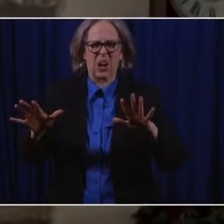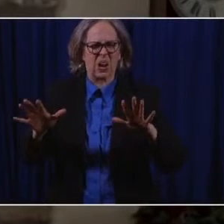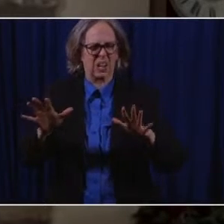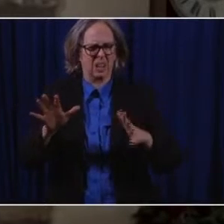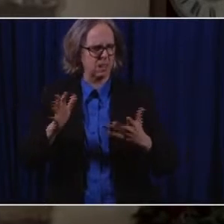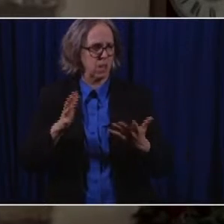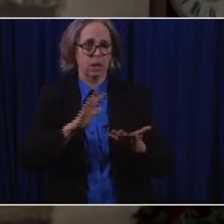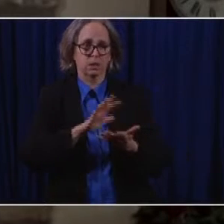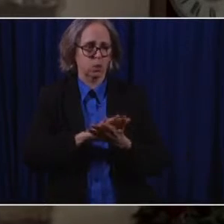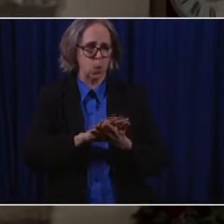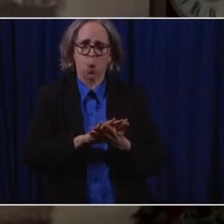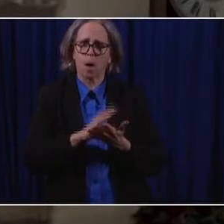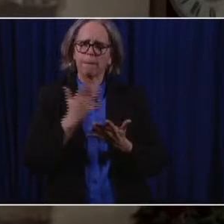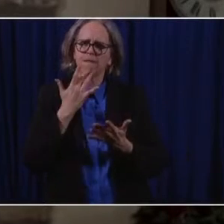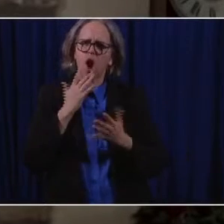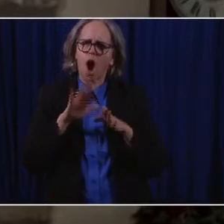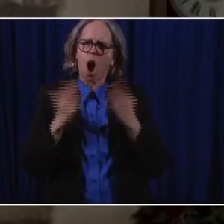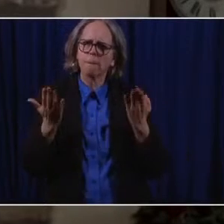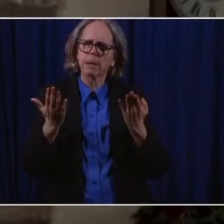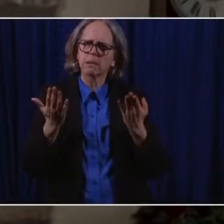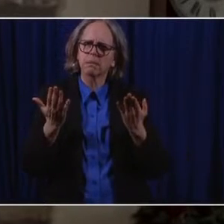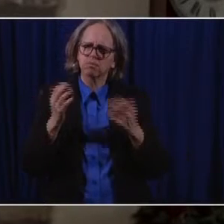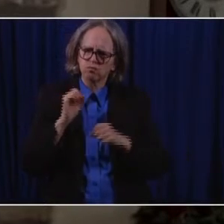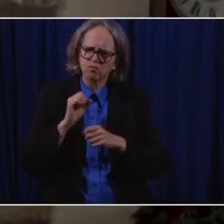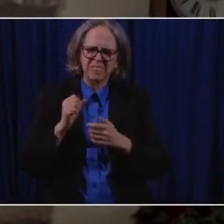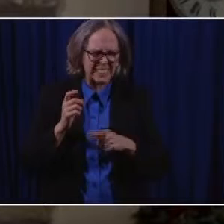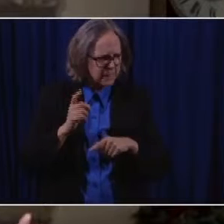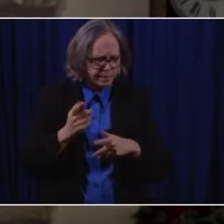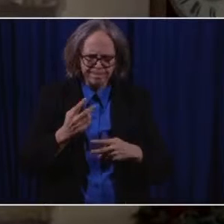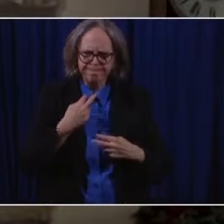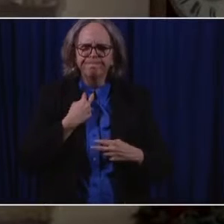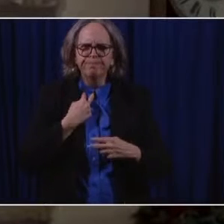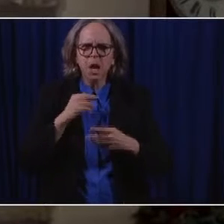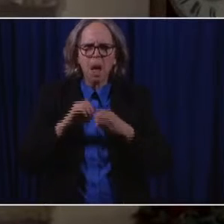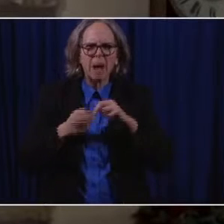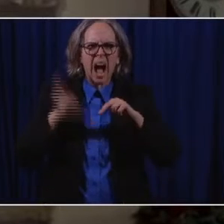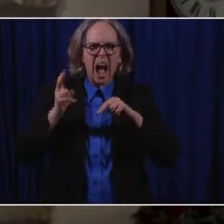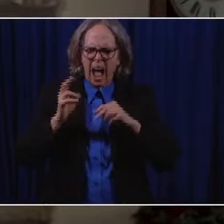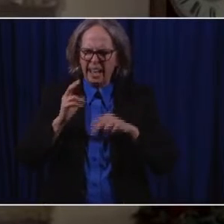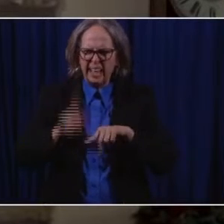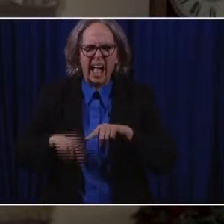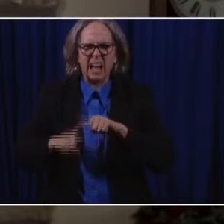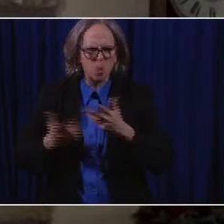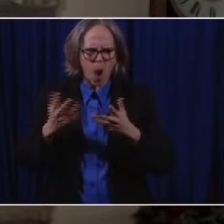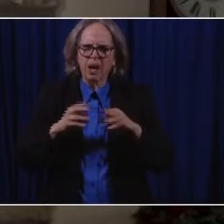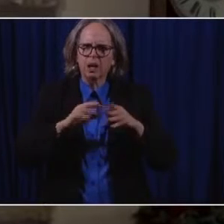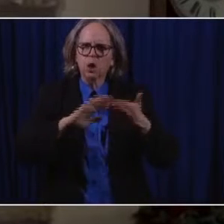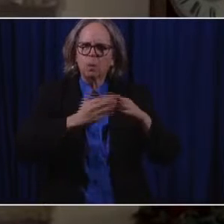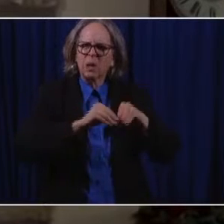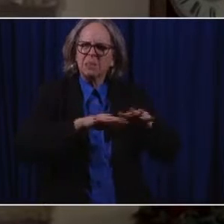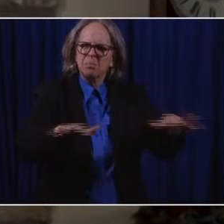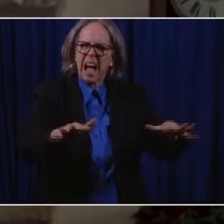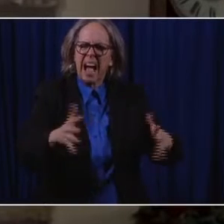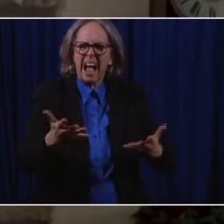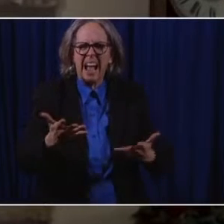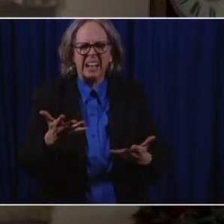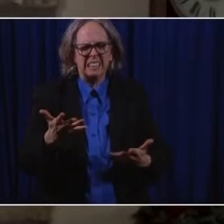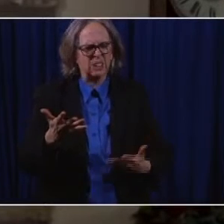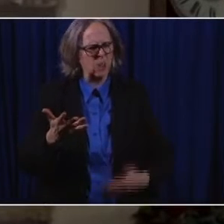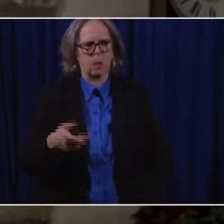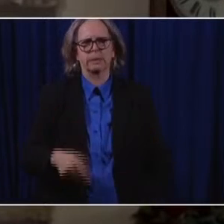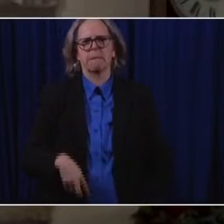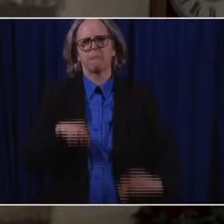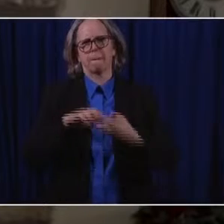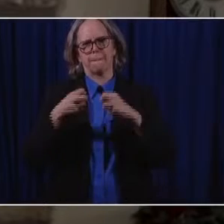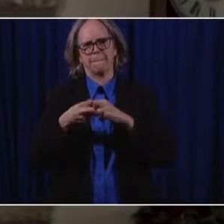last week or last 2 weeks, simply because of the spread of the virus in their community. So that's what I take away from this as we